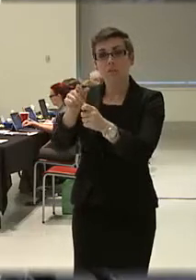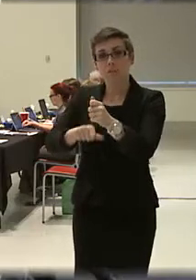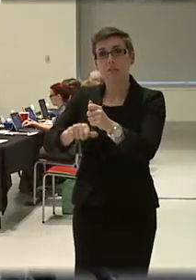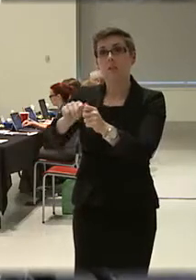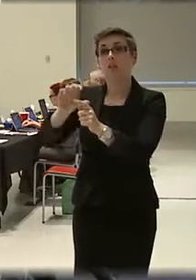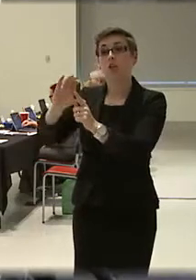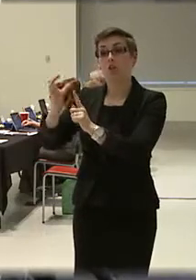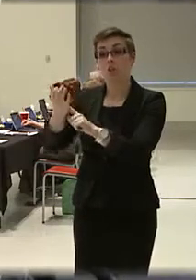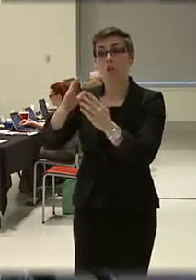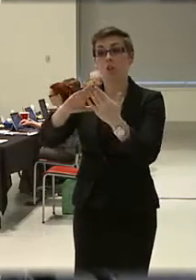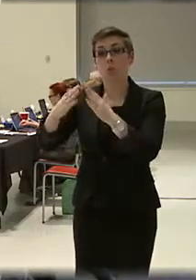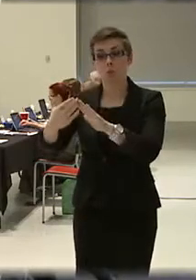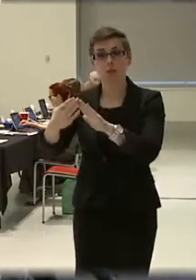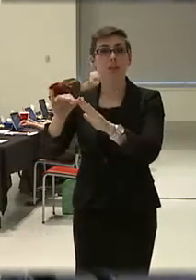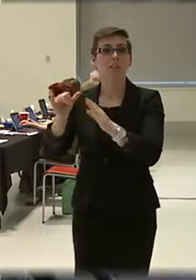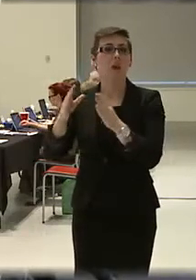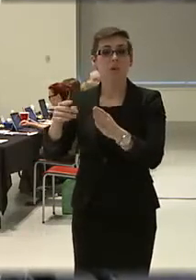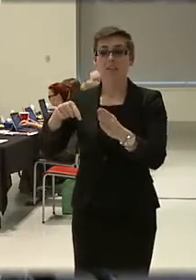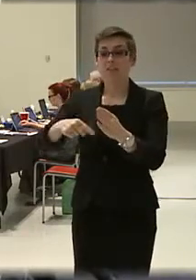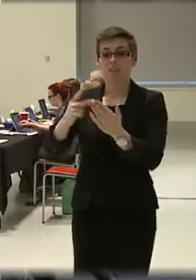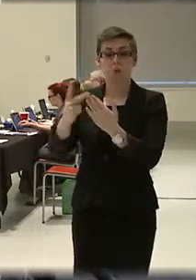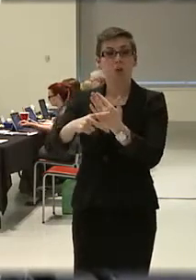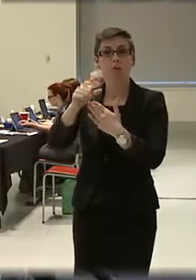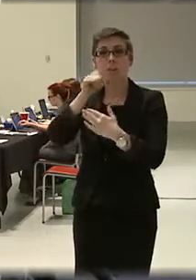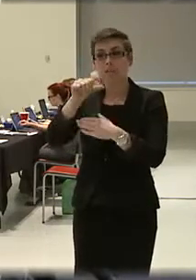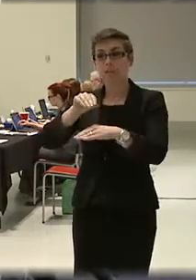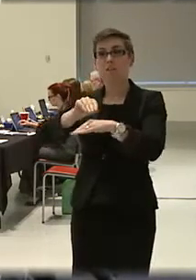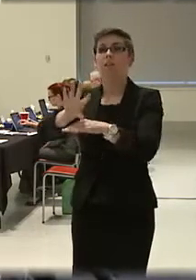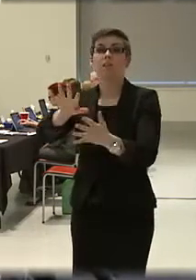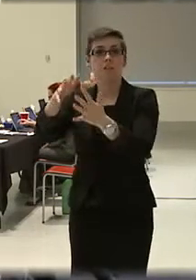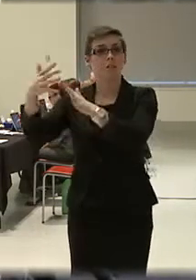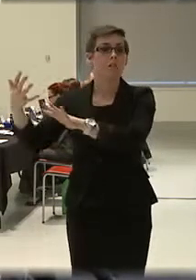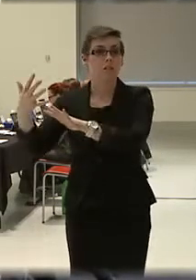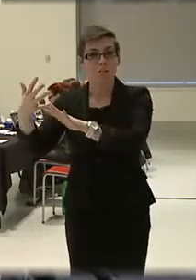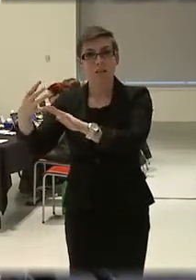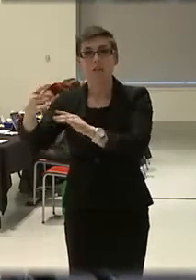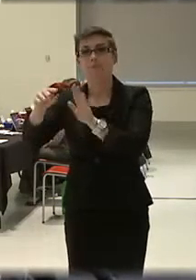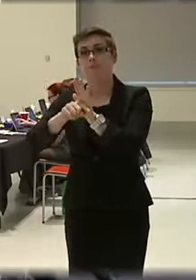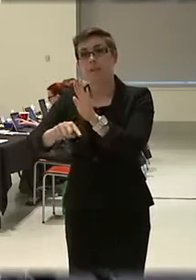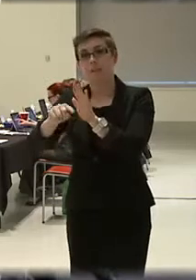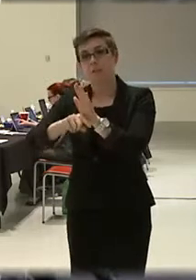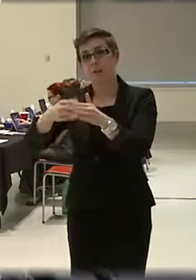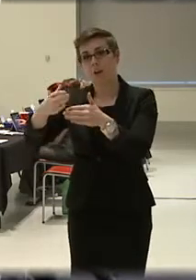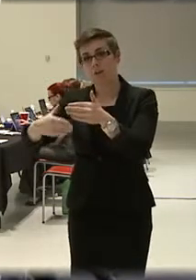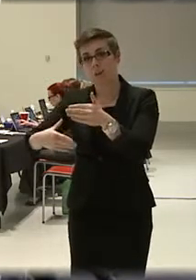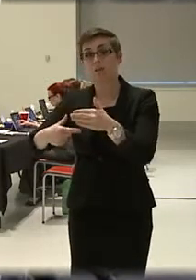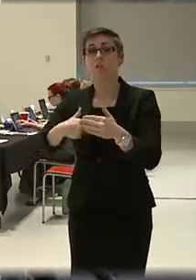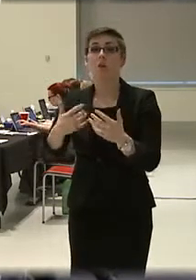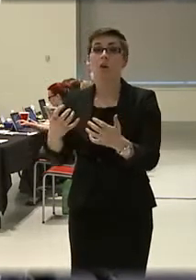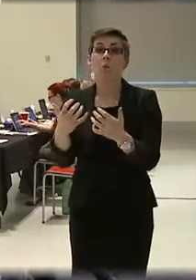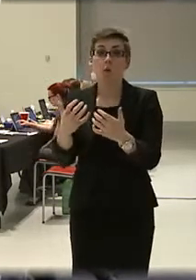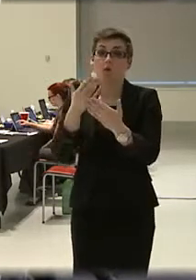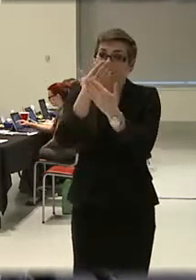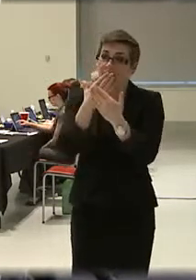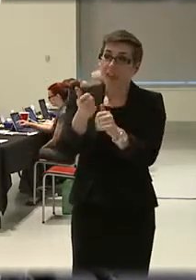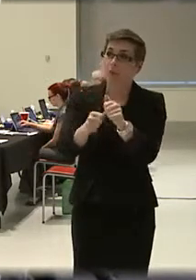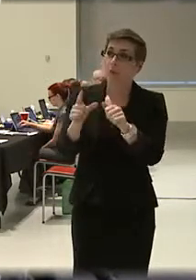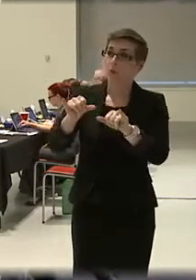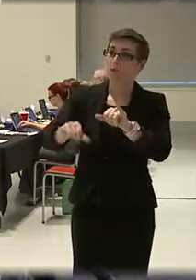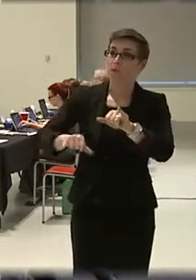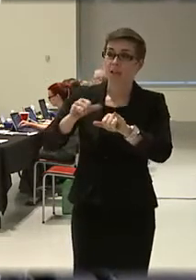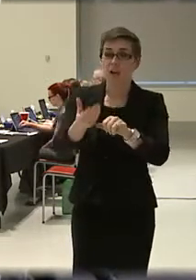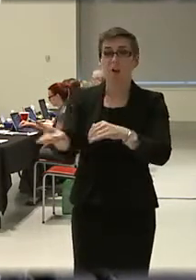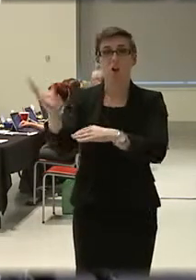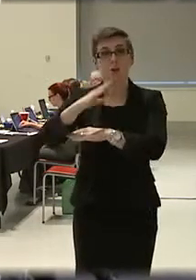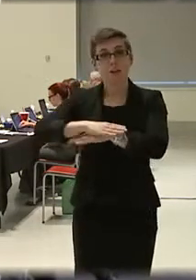have unintended consequences. And so I want to thank everyone who stood around and thank all the folks who tuned